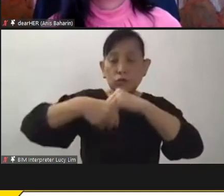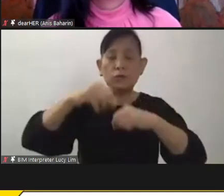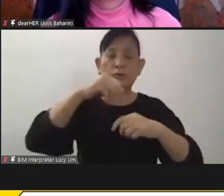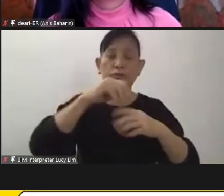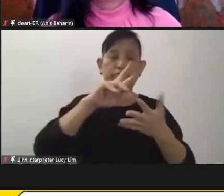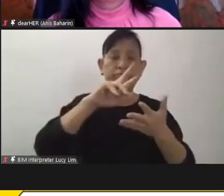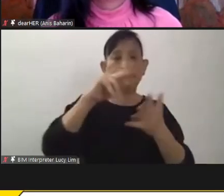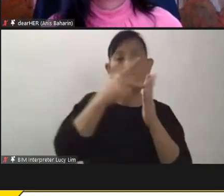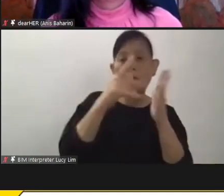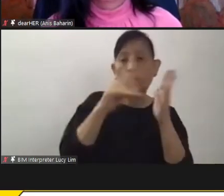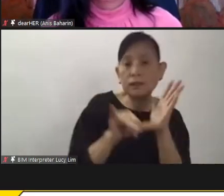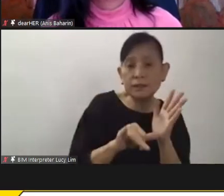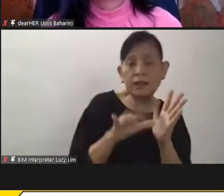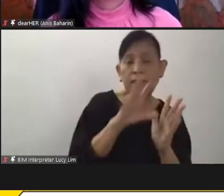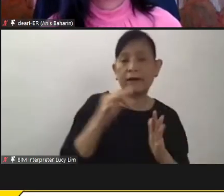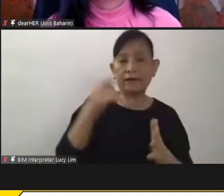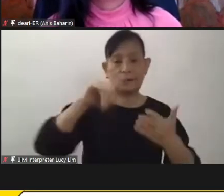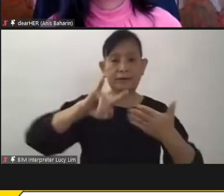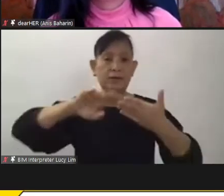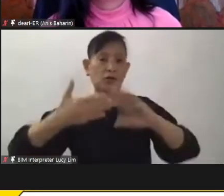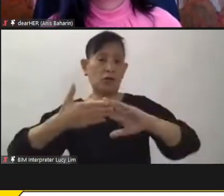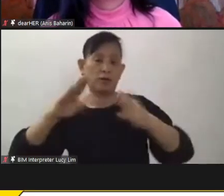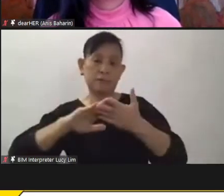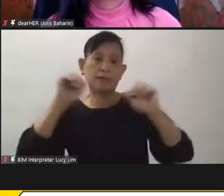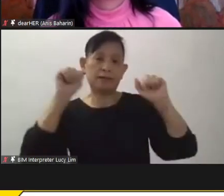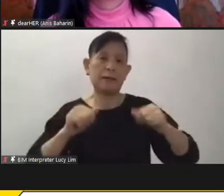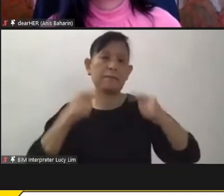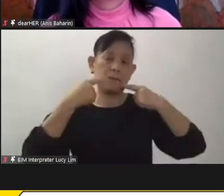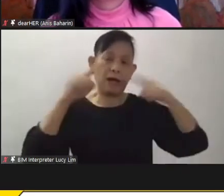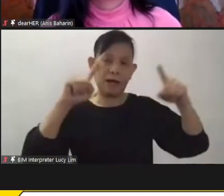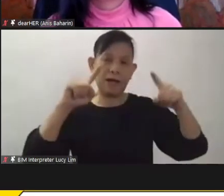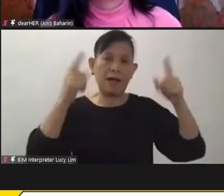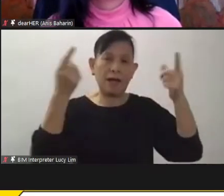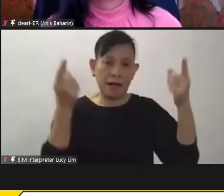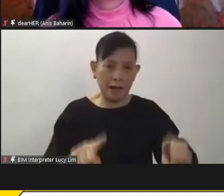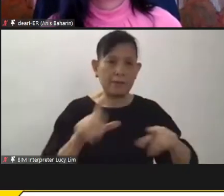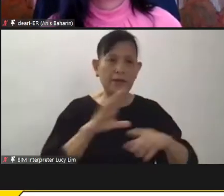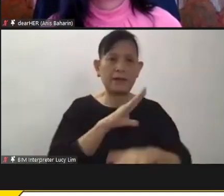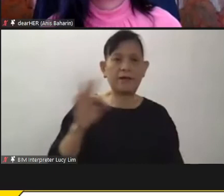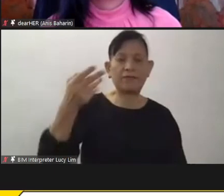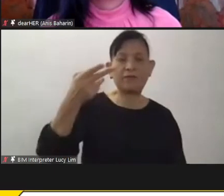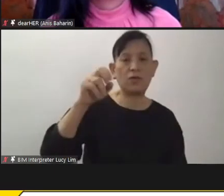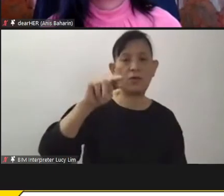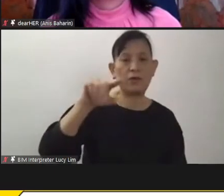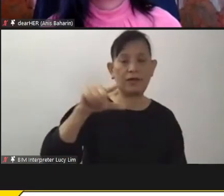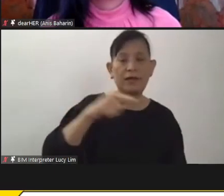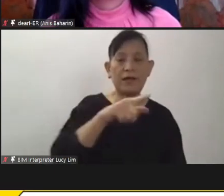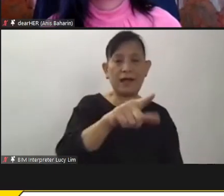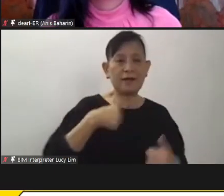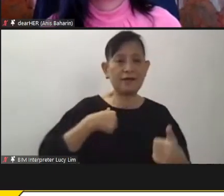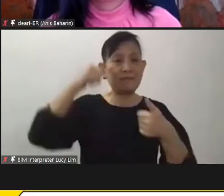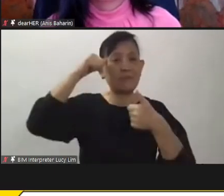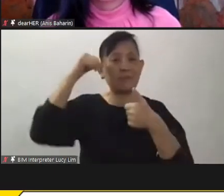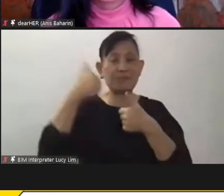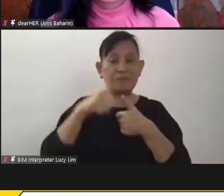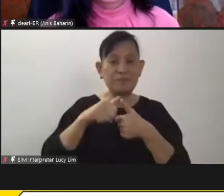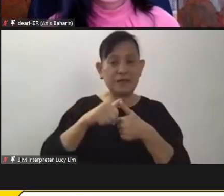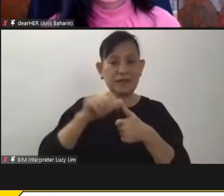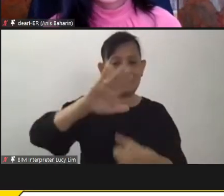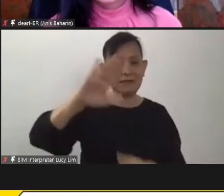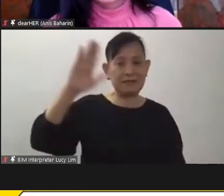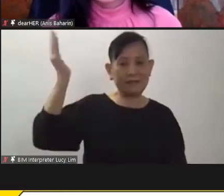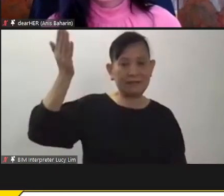need to ensure that those things happen. And last but not least, from Heng, I remember his